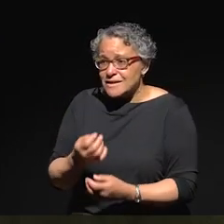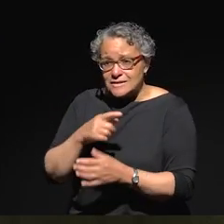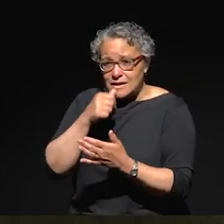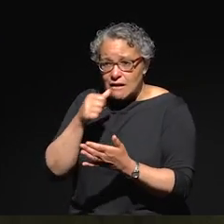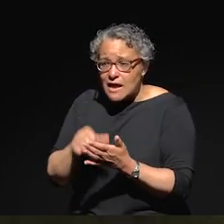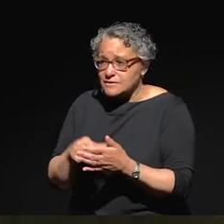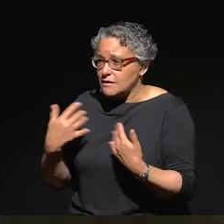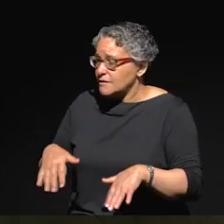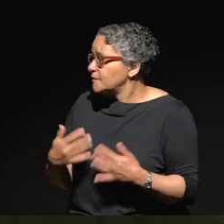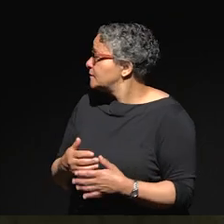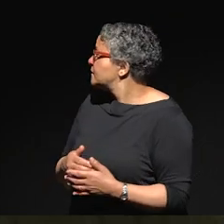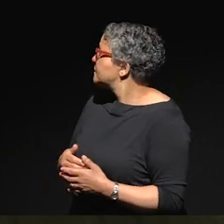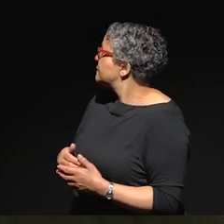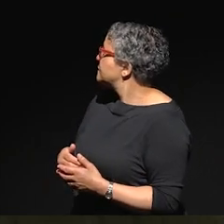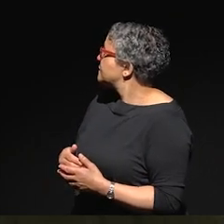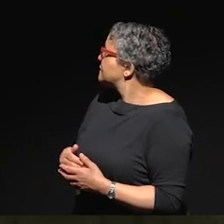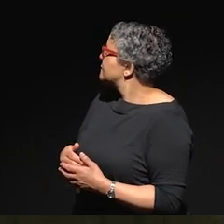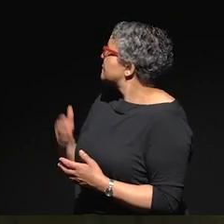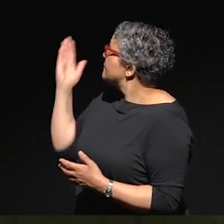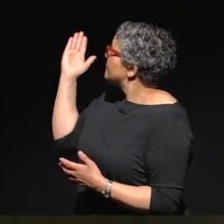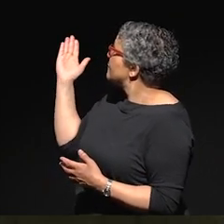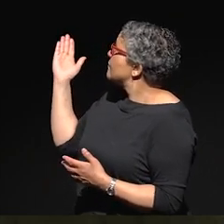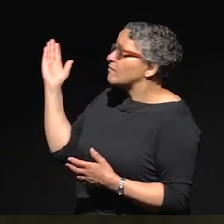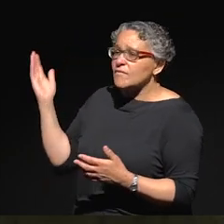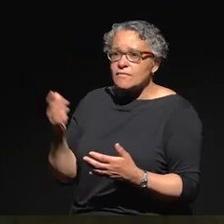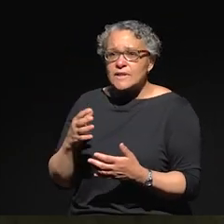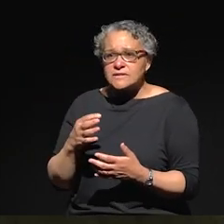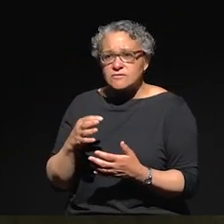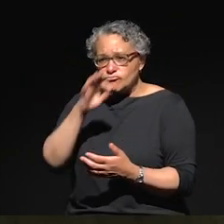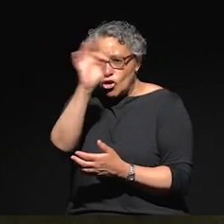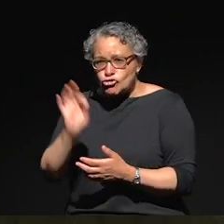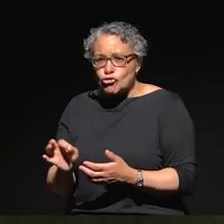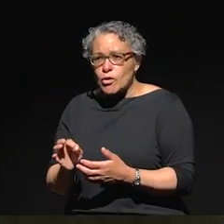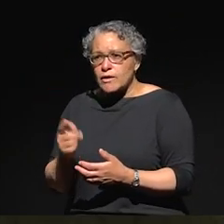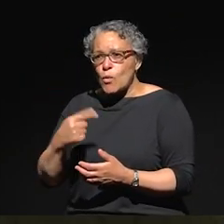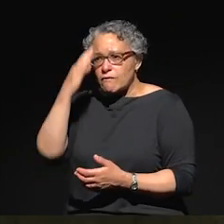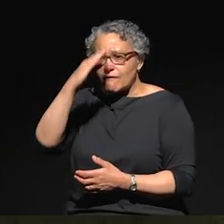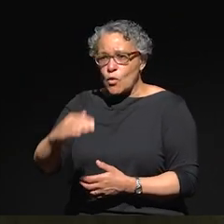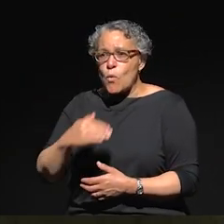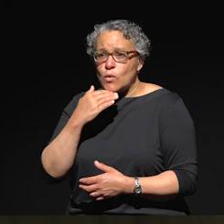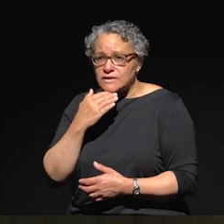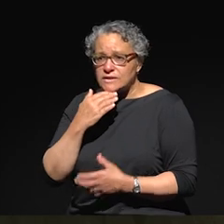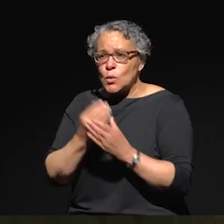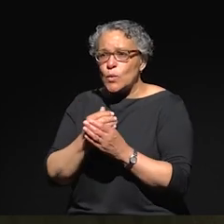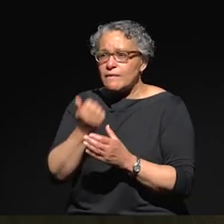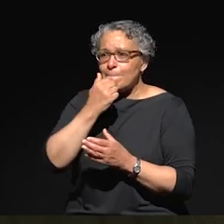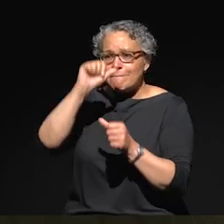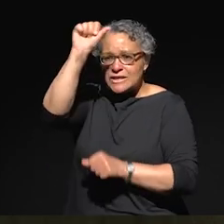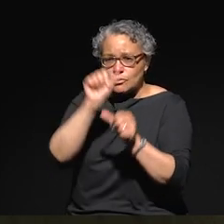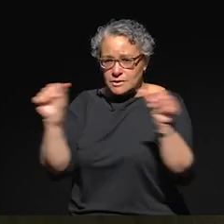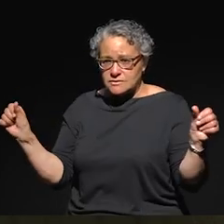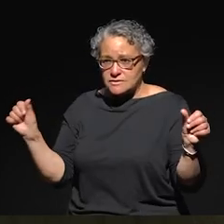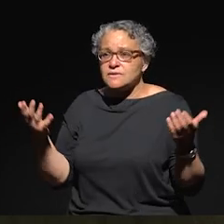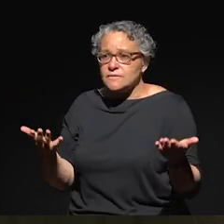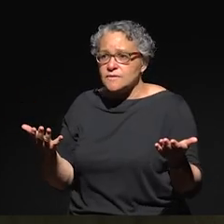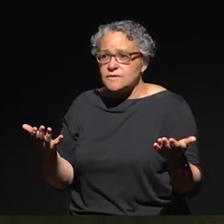levels. Here we have a beautiful red chalk drawing of one of the horses on the Quirinal Hill with measurements drawn in.